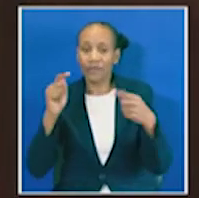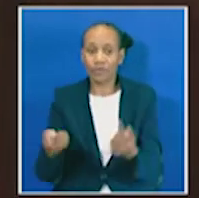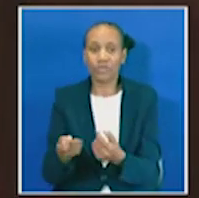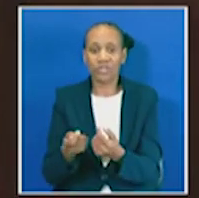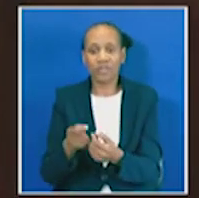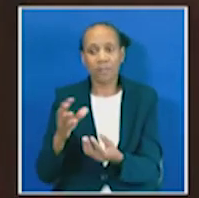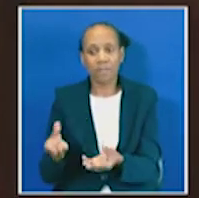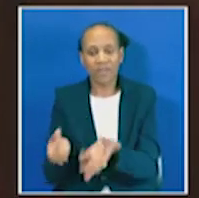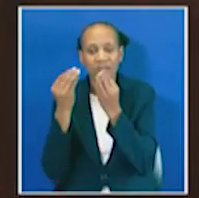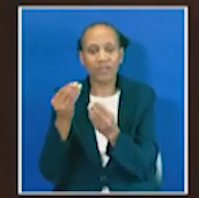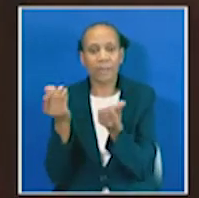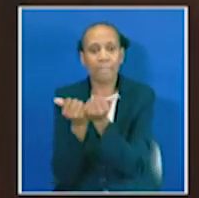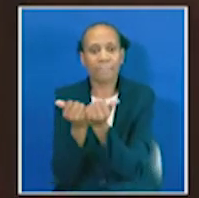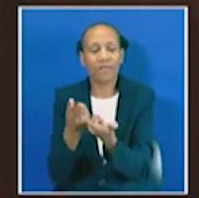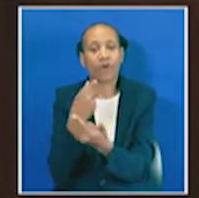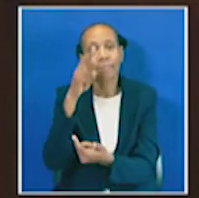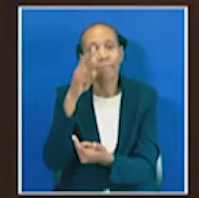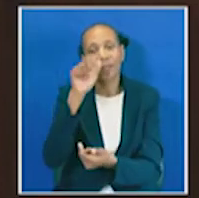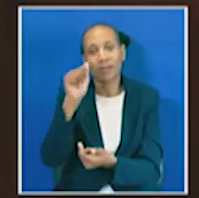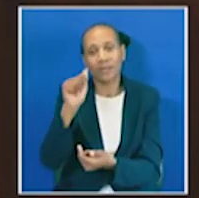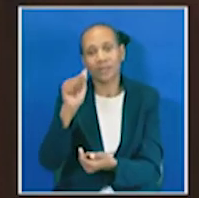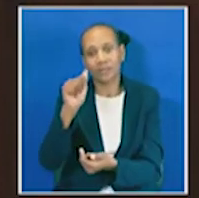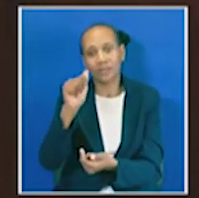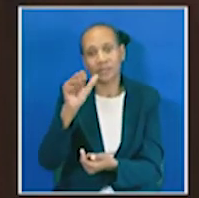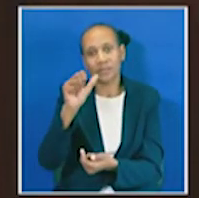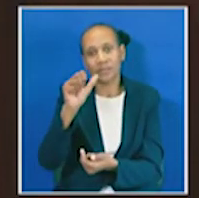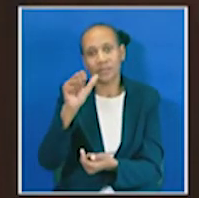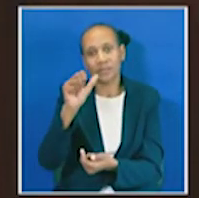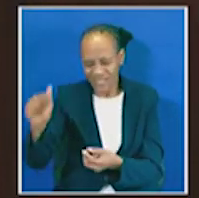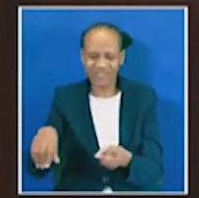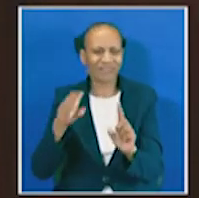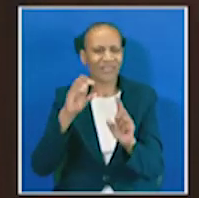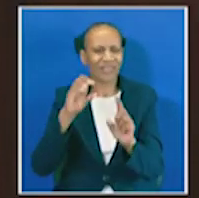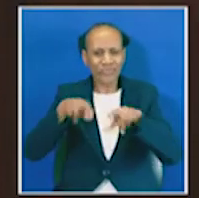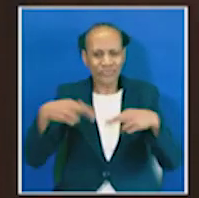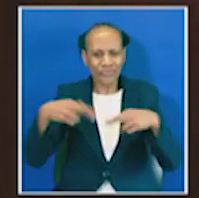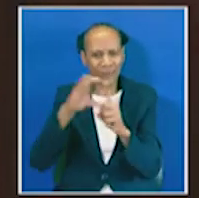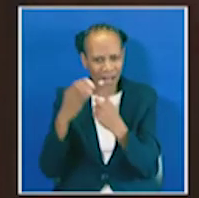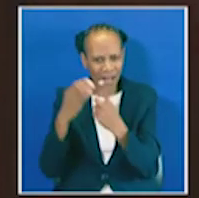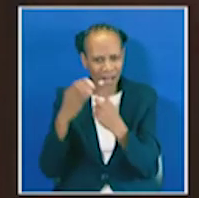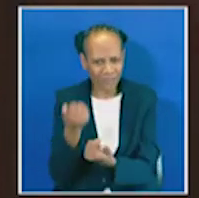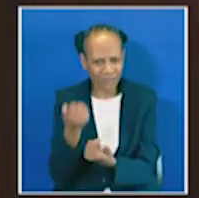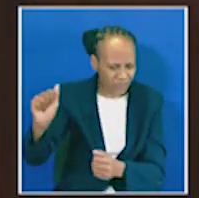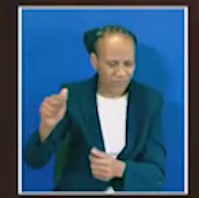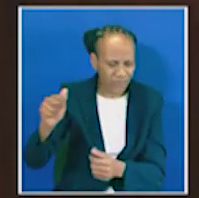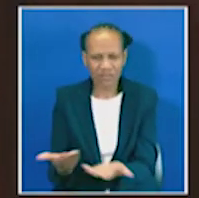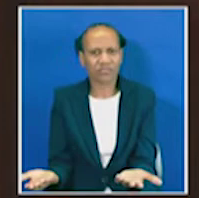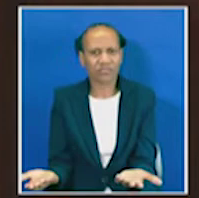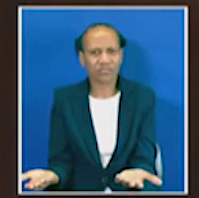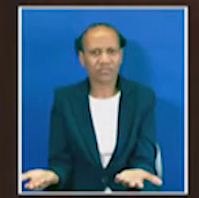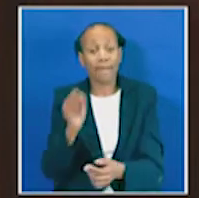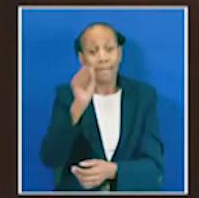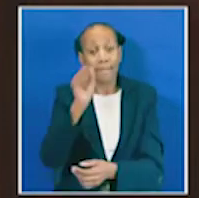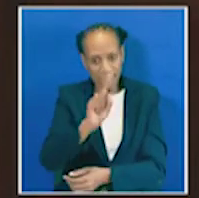fees. Or they can protest against the perceived rape culture or the lack of transformation or outsourcing. But